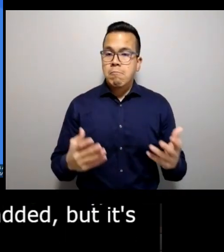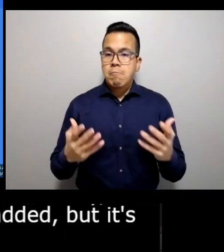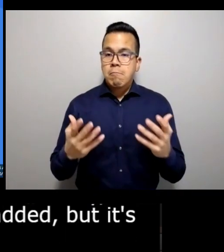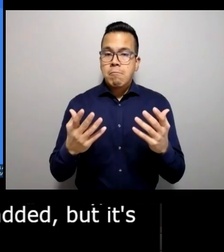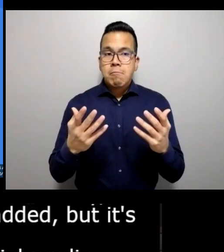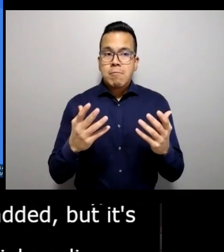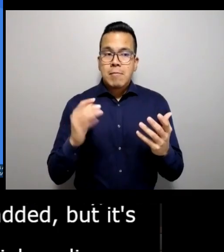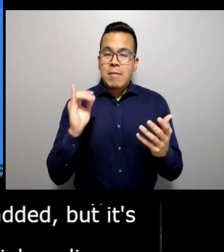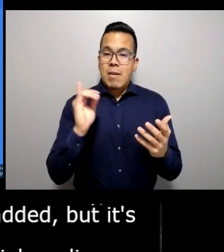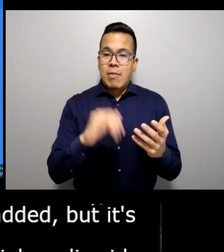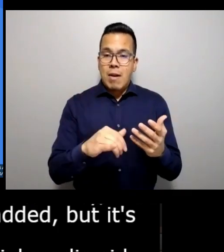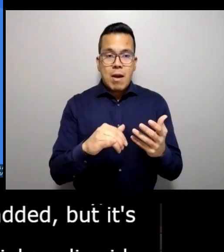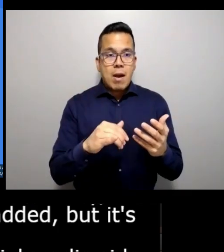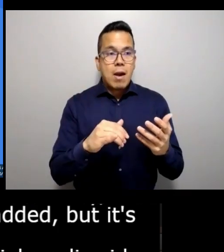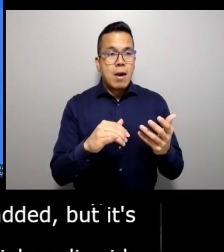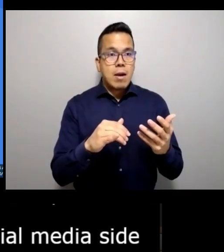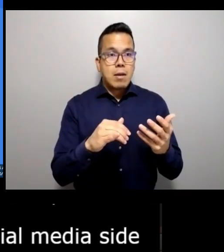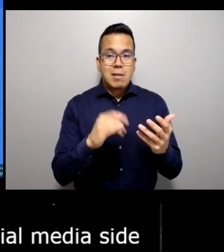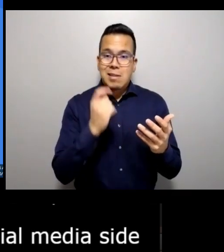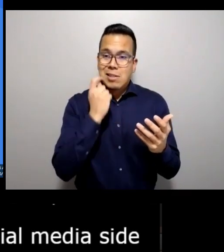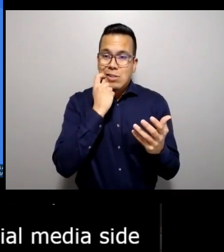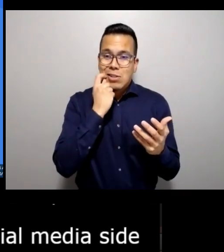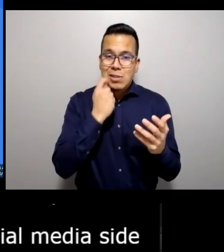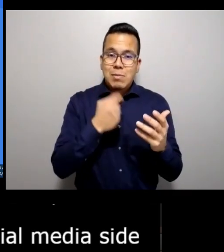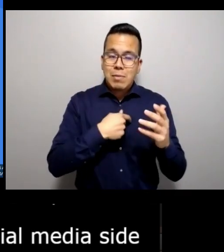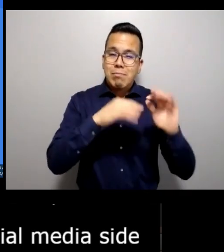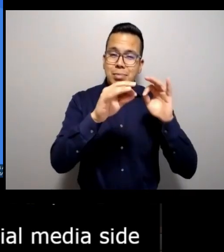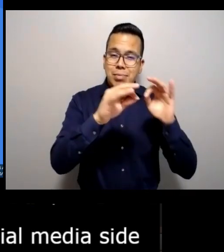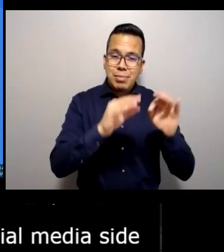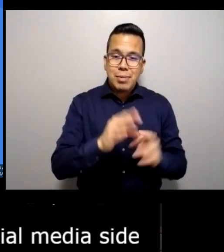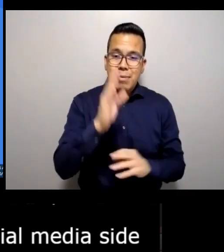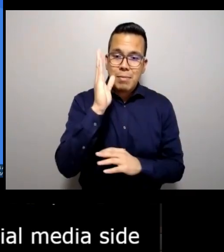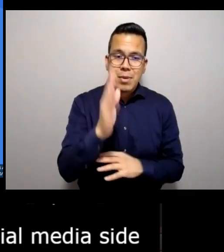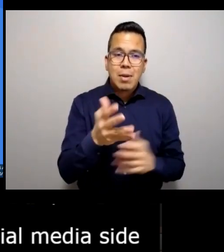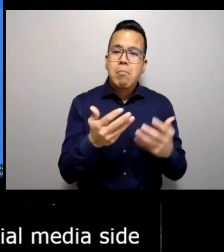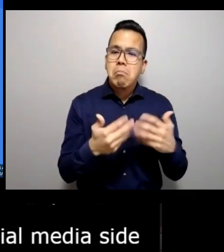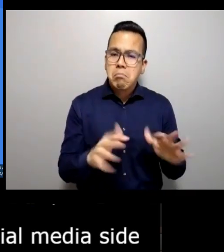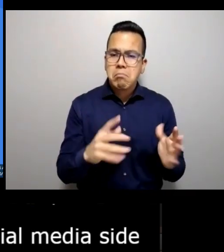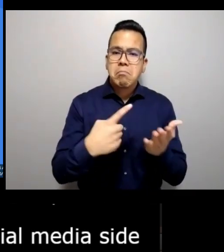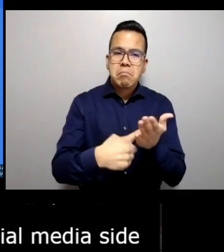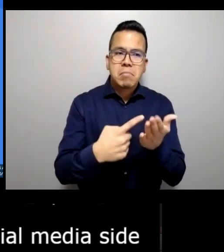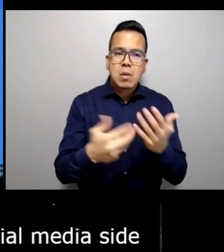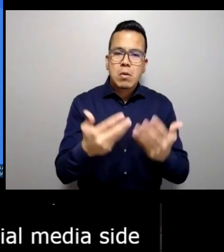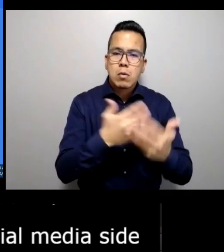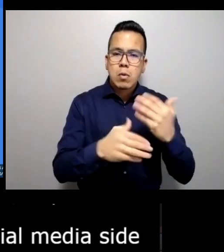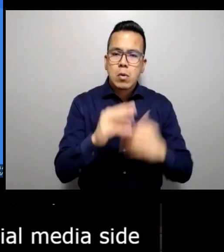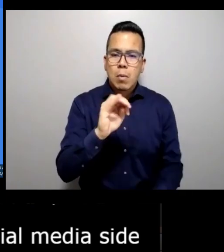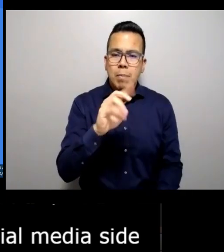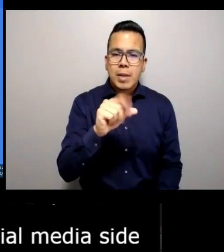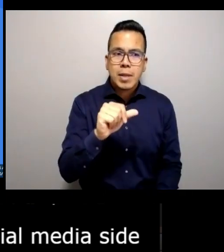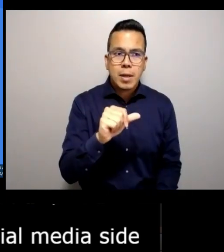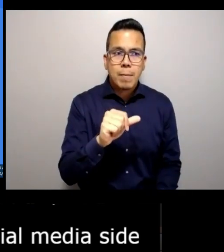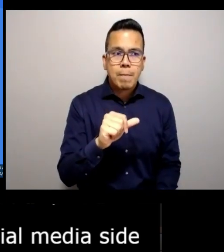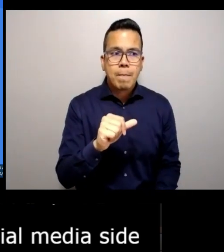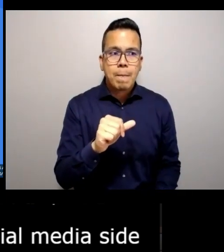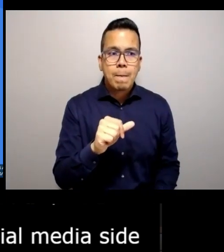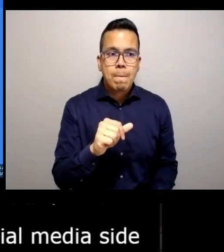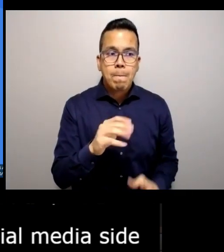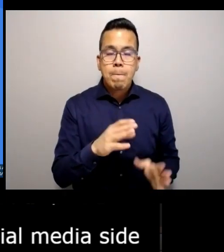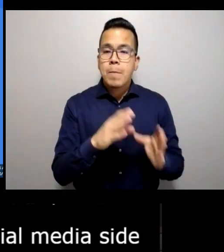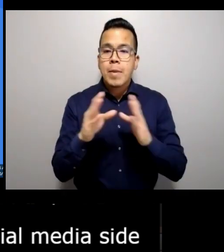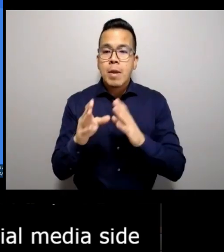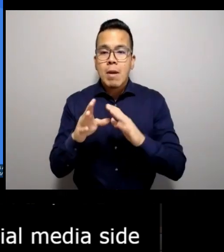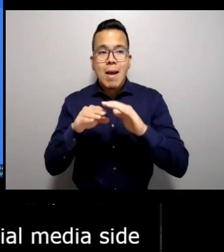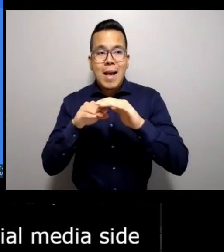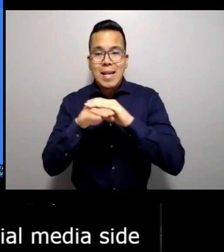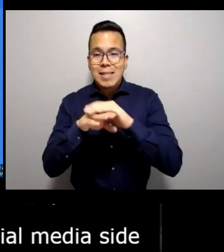things. Talk about accessible video. both use in presentations